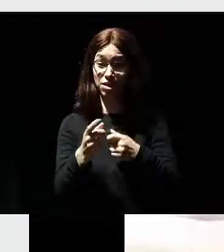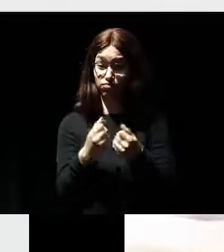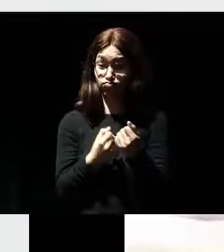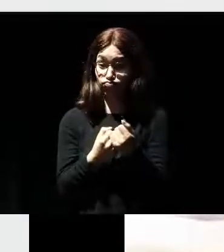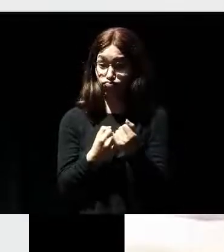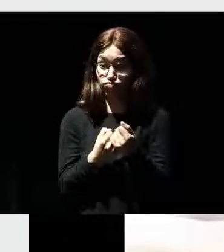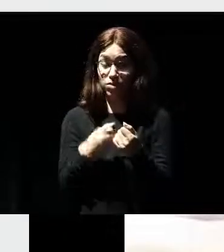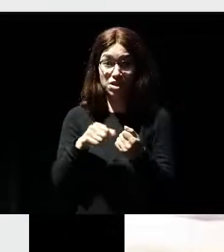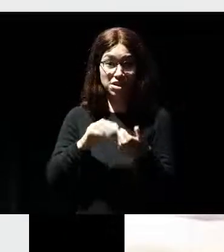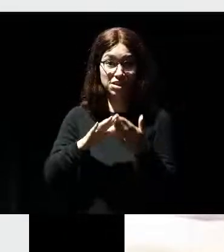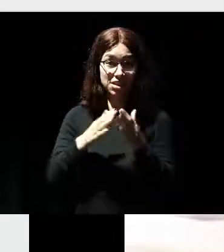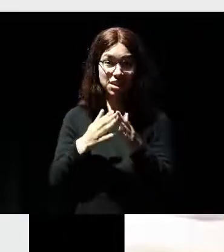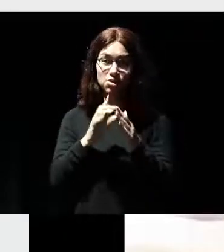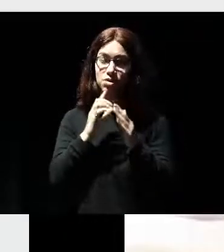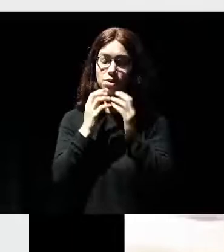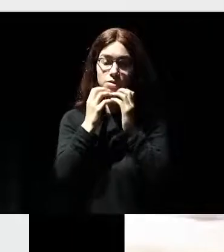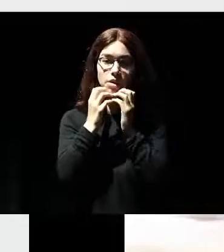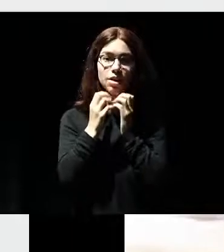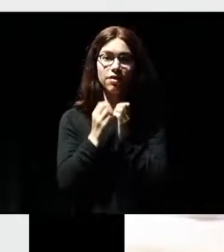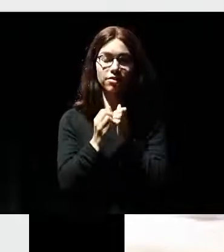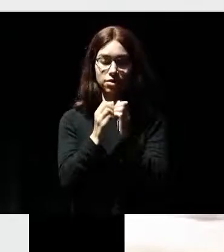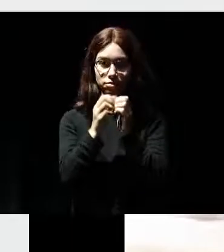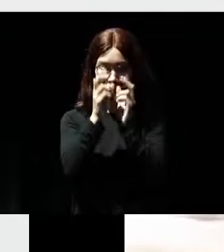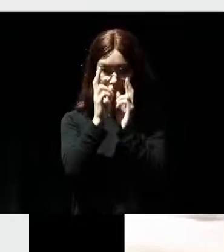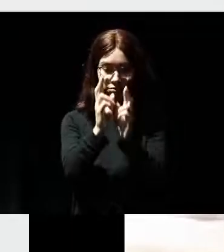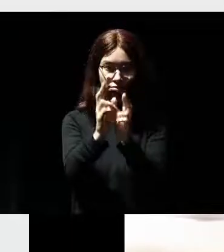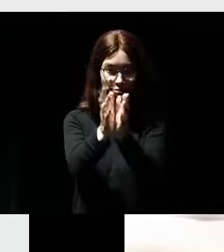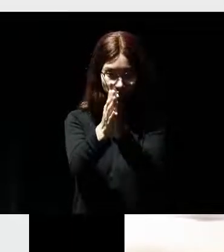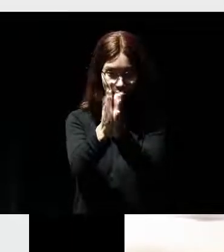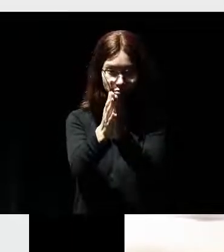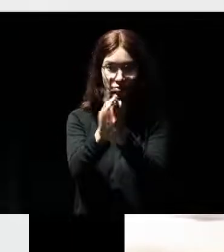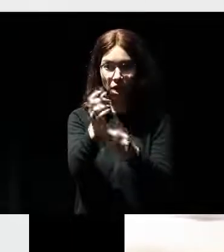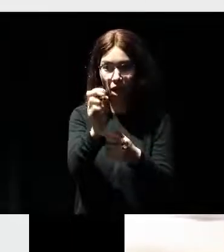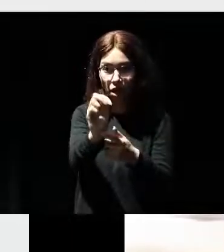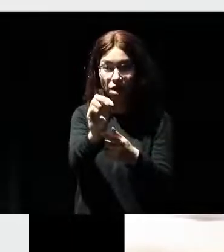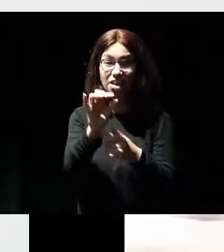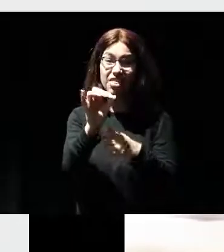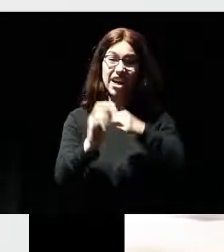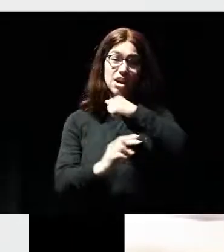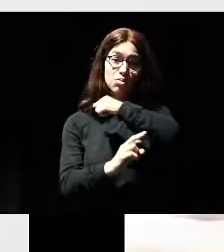this beloved icon in the city. The bridge had to be taken down